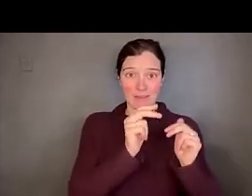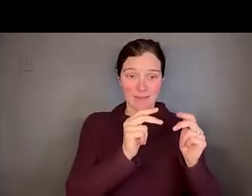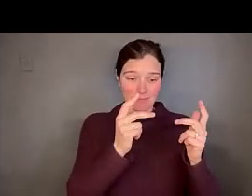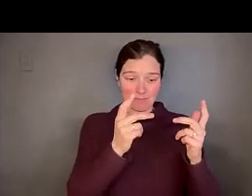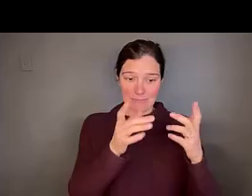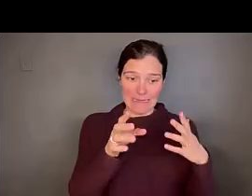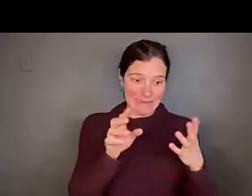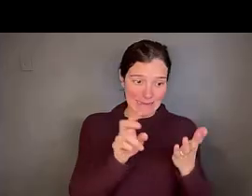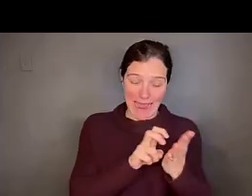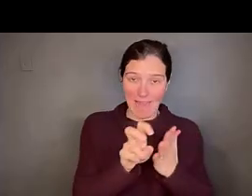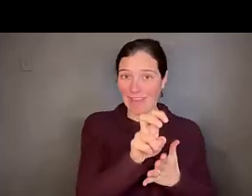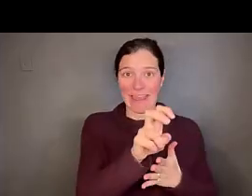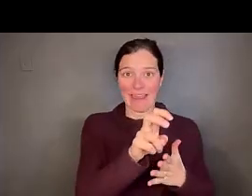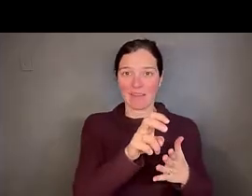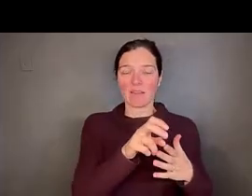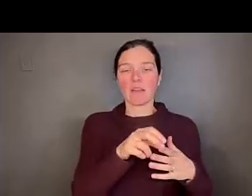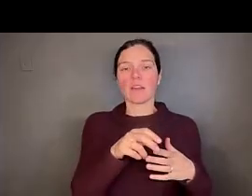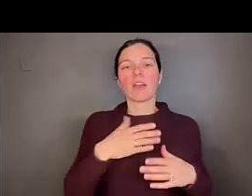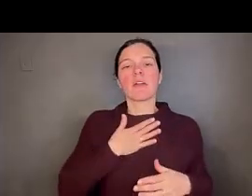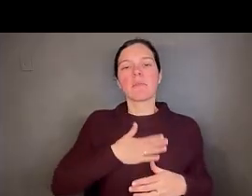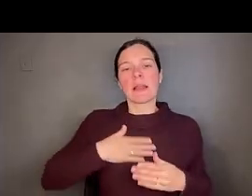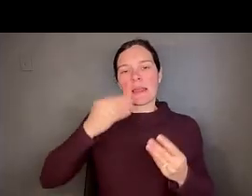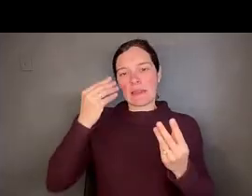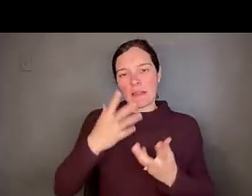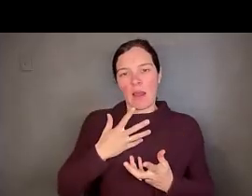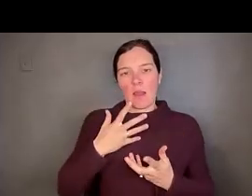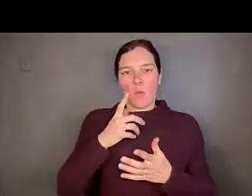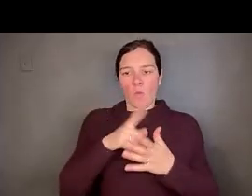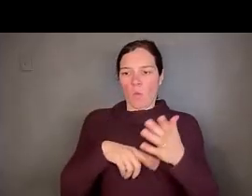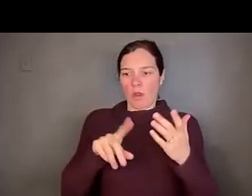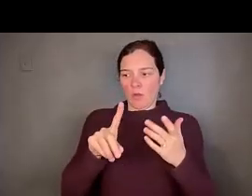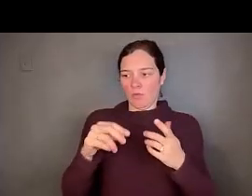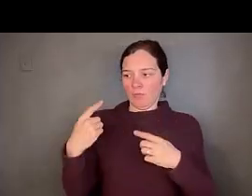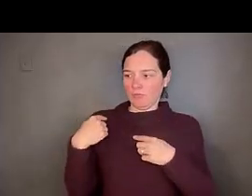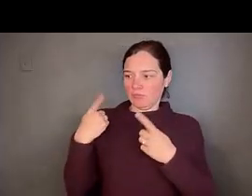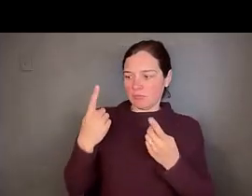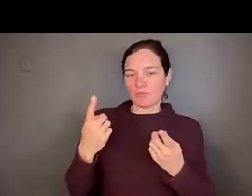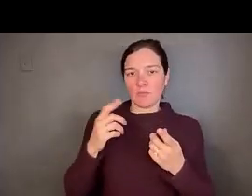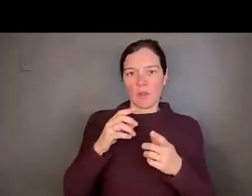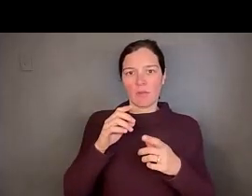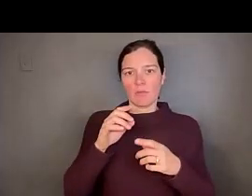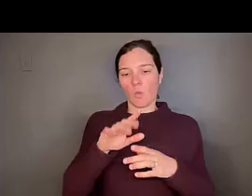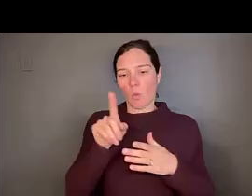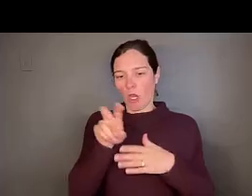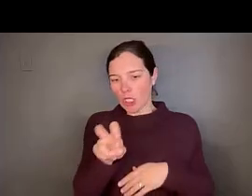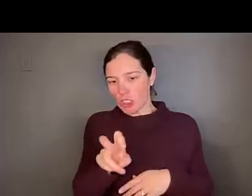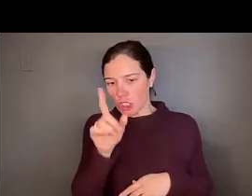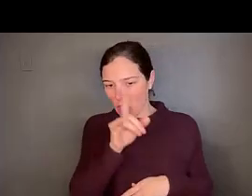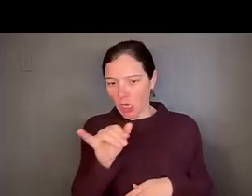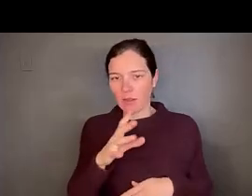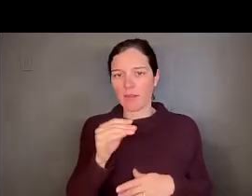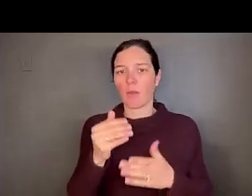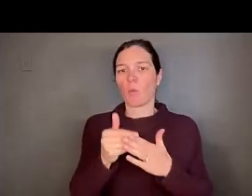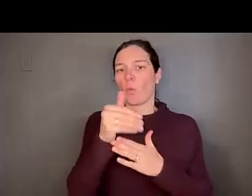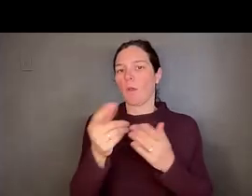out, navigate. Share with us, please, what you have done, where you are in the journey, and what is next to